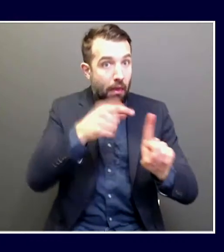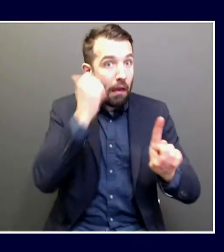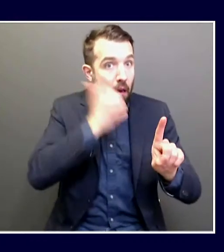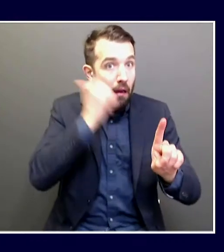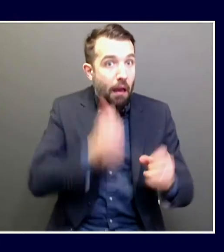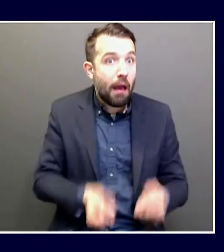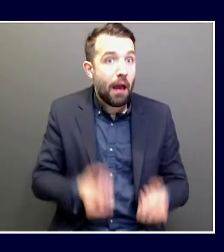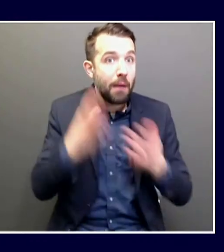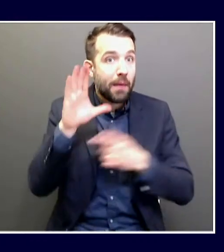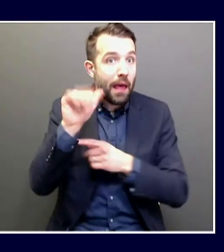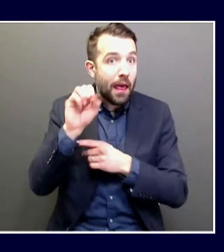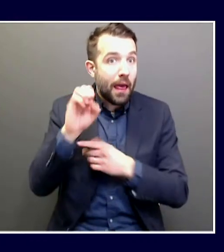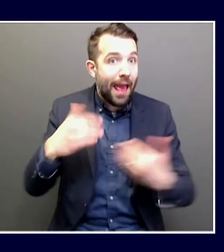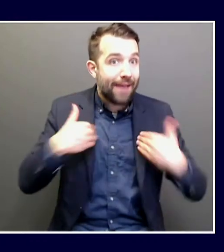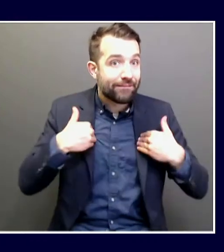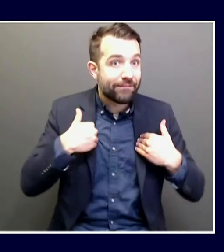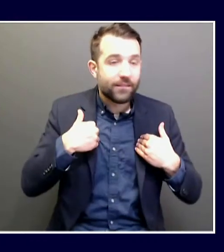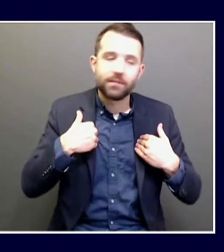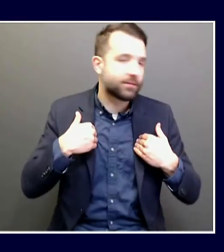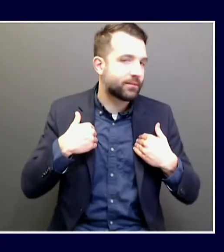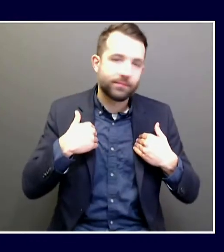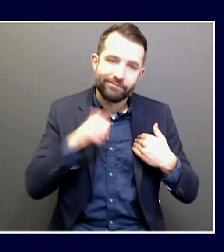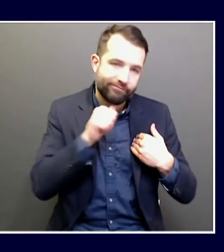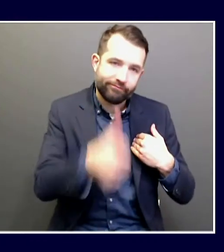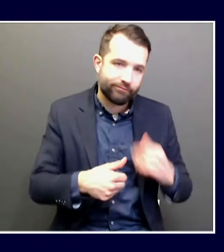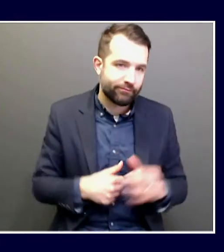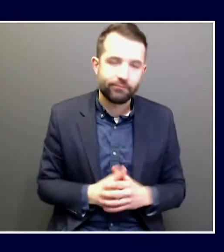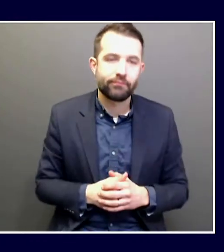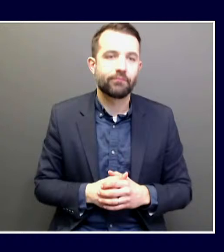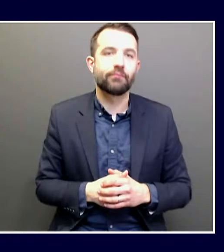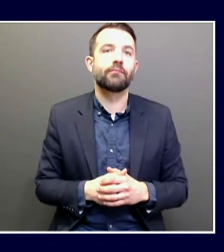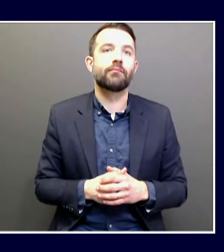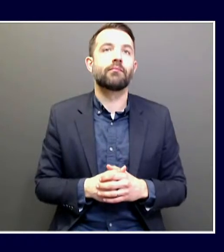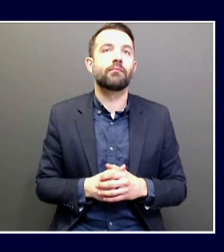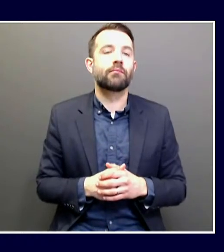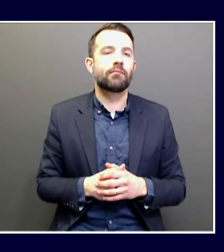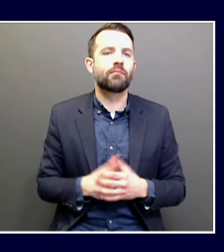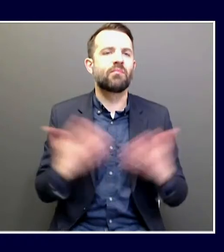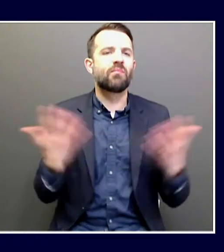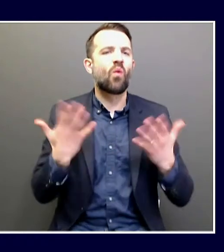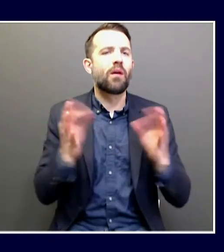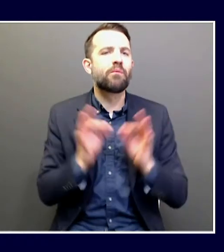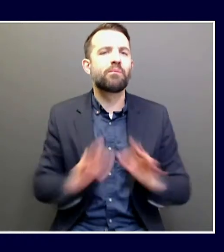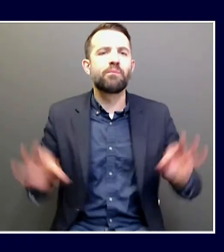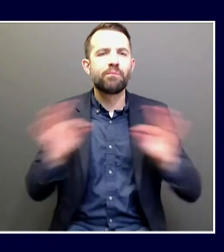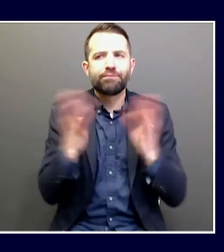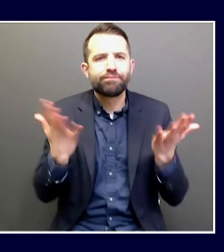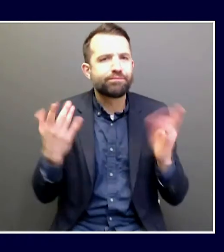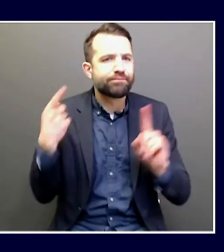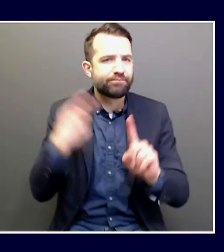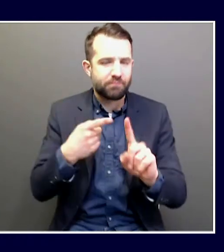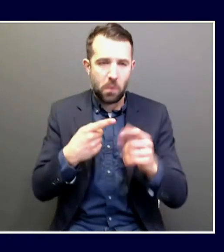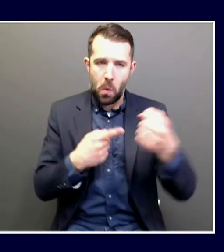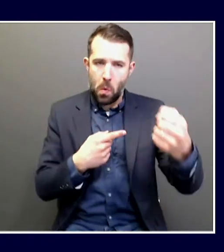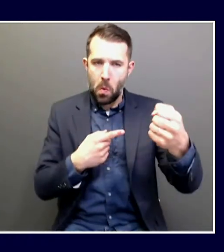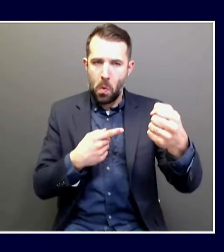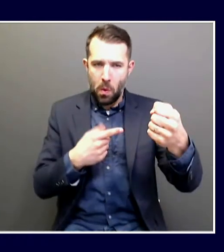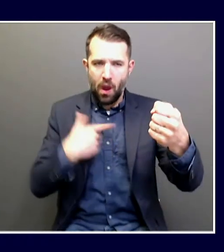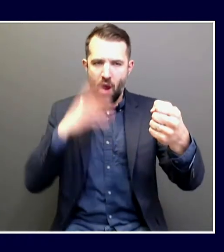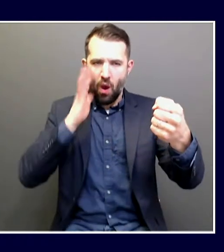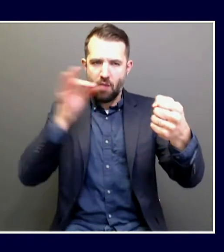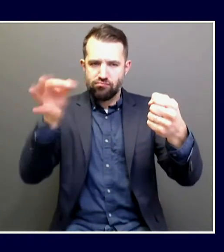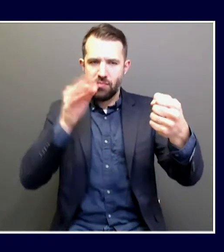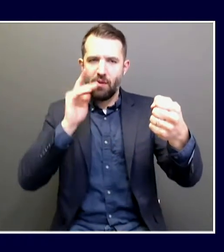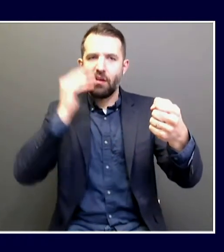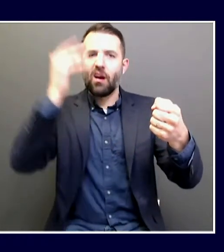matter? Give me a couple minutes. I'm going to come back to that question in just a second. Before I do, I want to provide